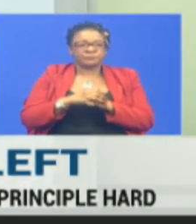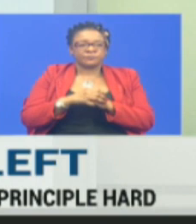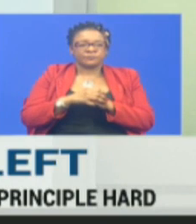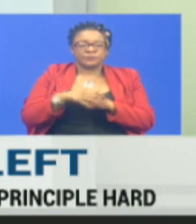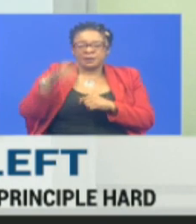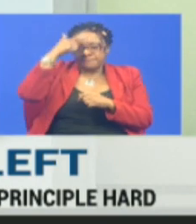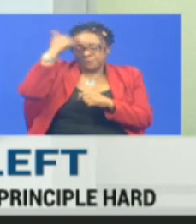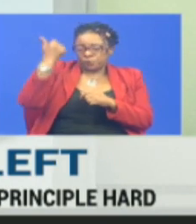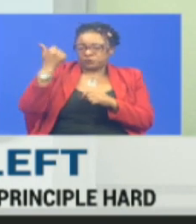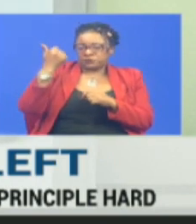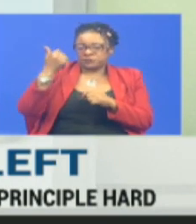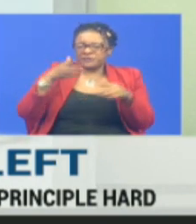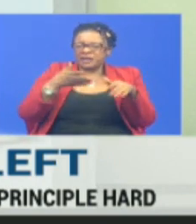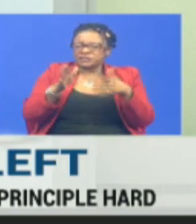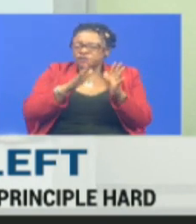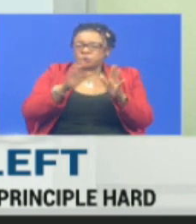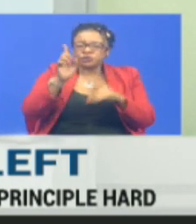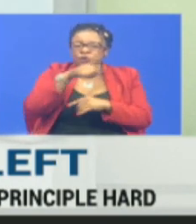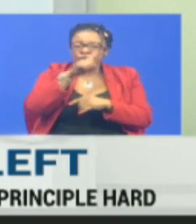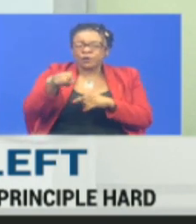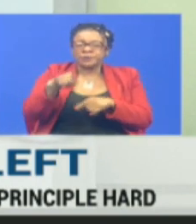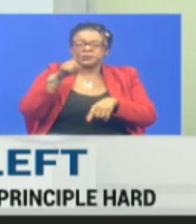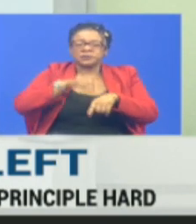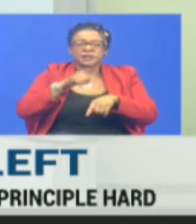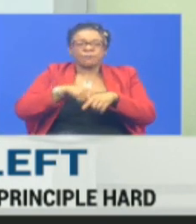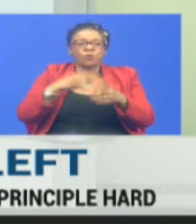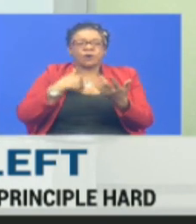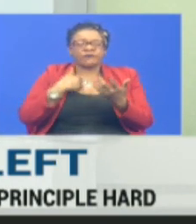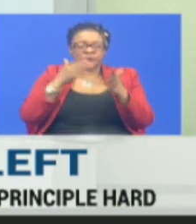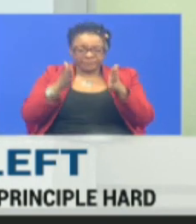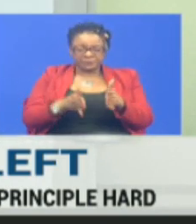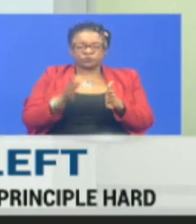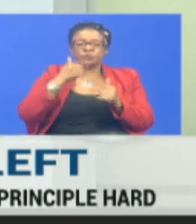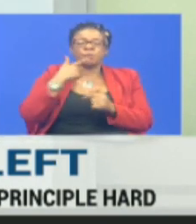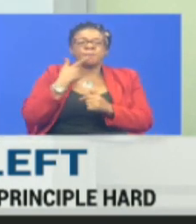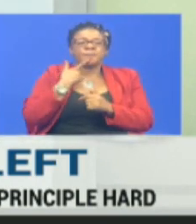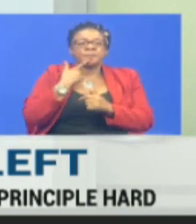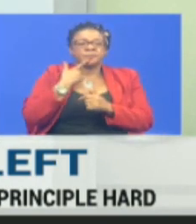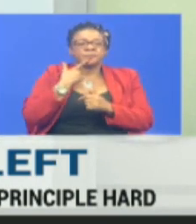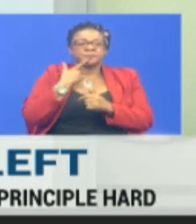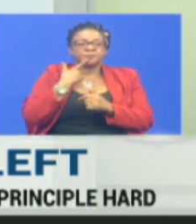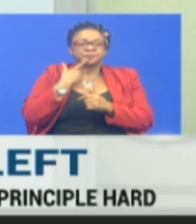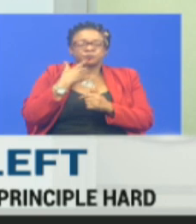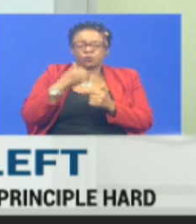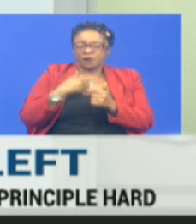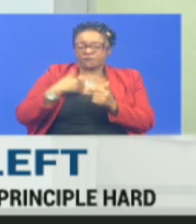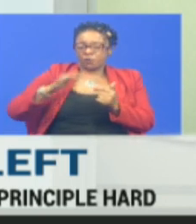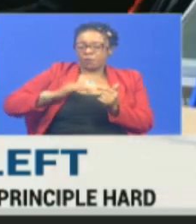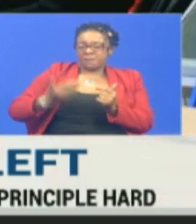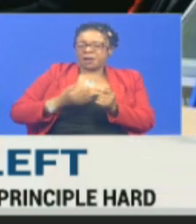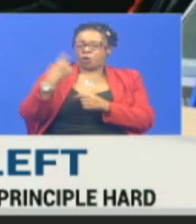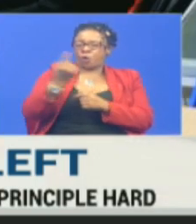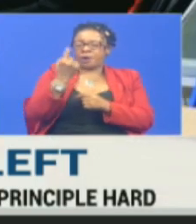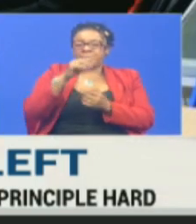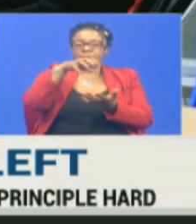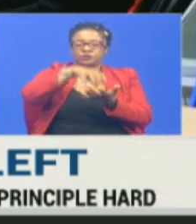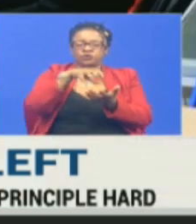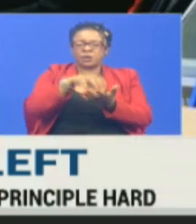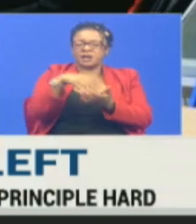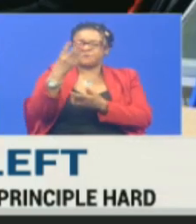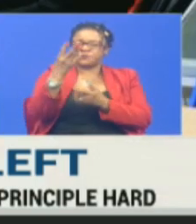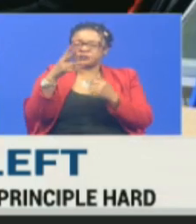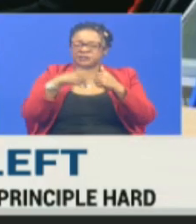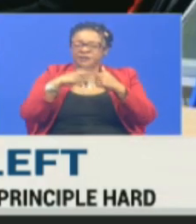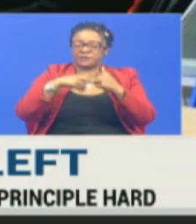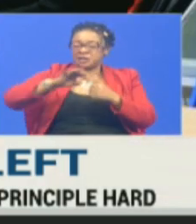was wrong. Once you have an architecture which says you will have women-only seats in 47 counties, then